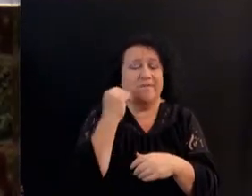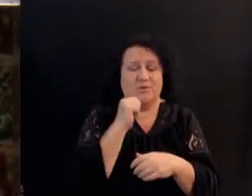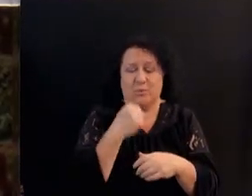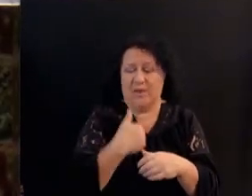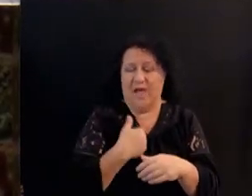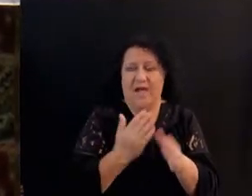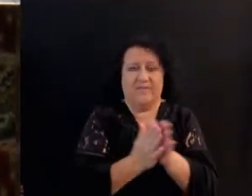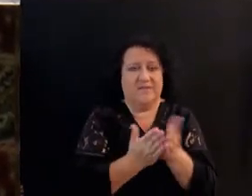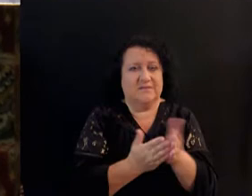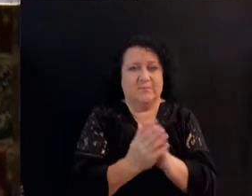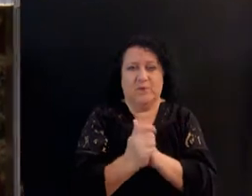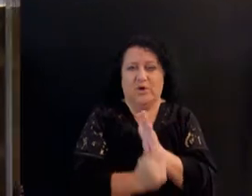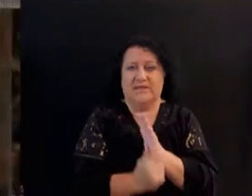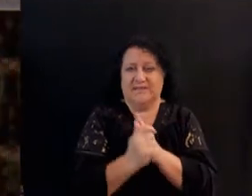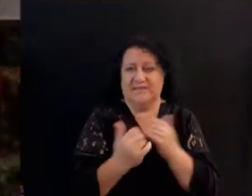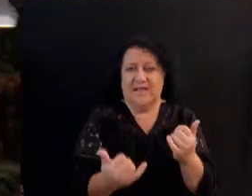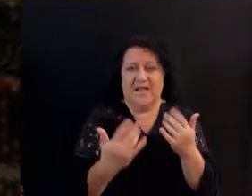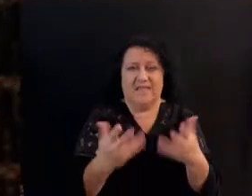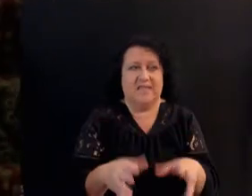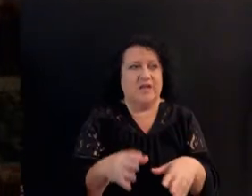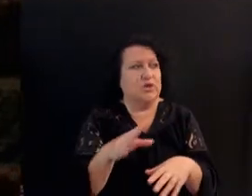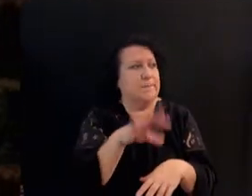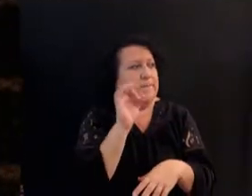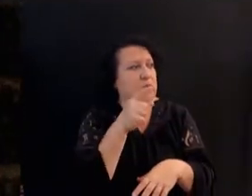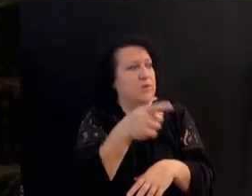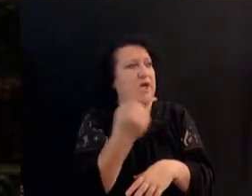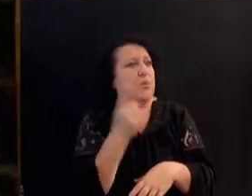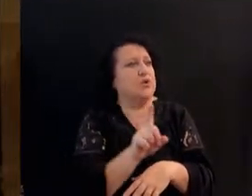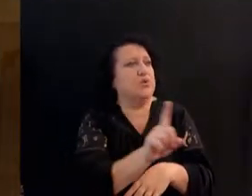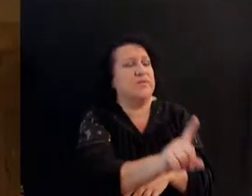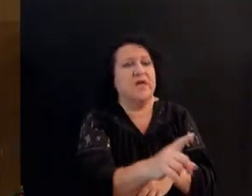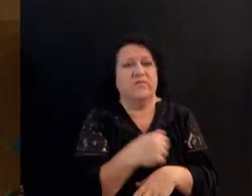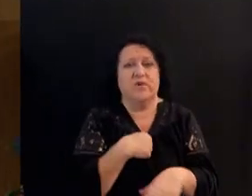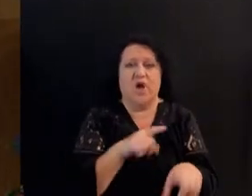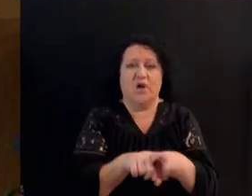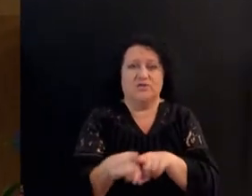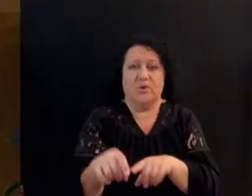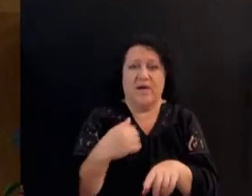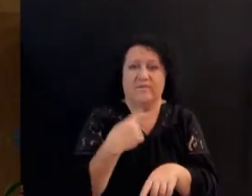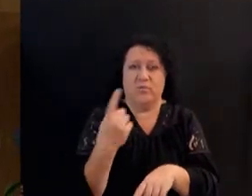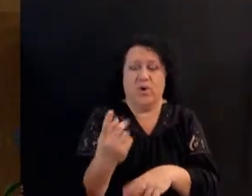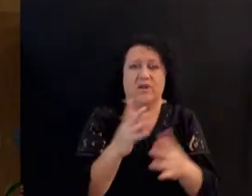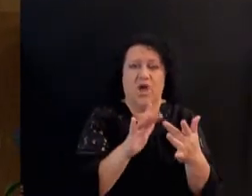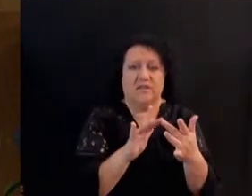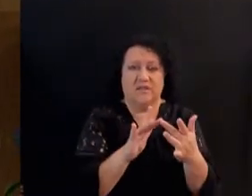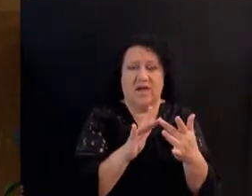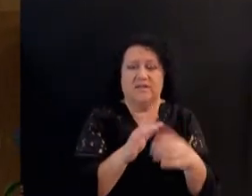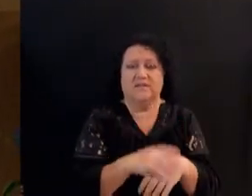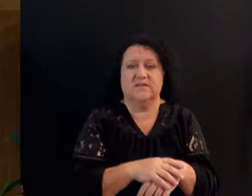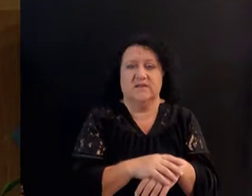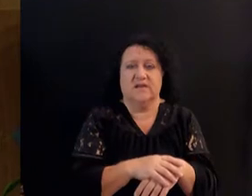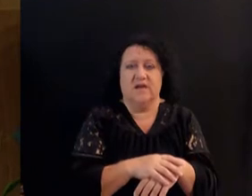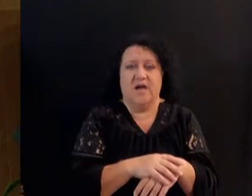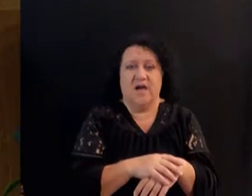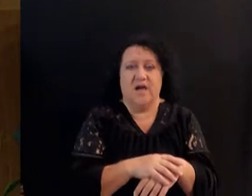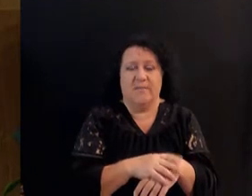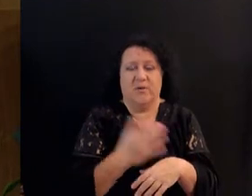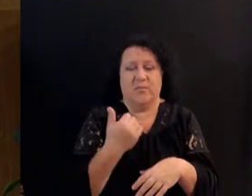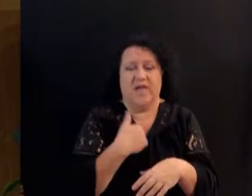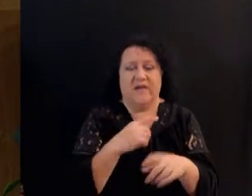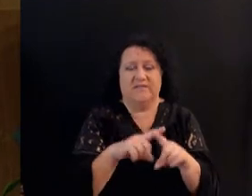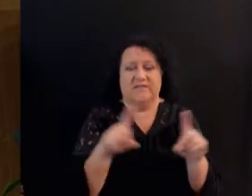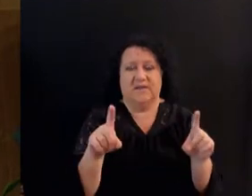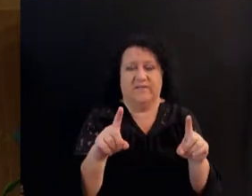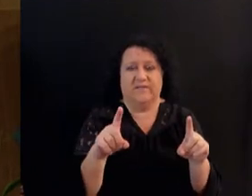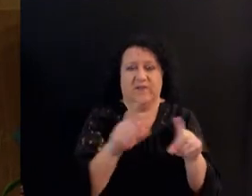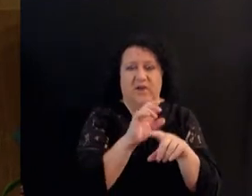pick one up on your way out. We also have it available online, digitally, in all kinds of formats there for you, which we'll share again